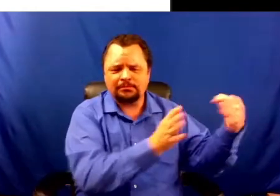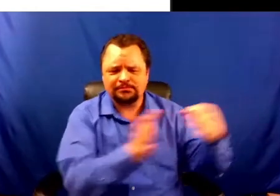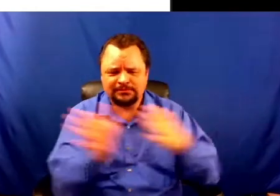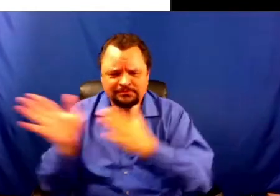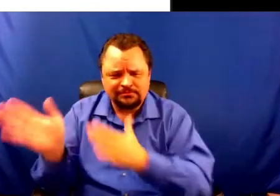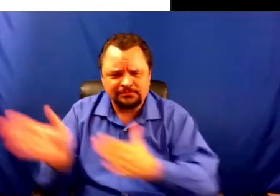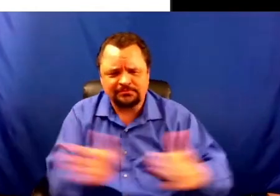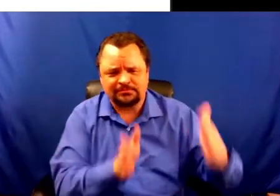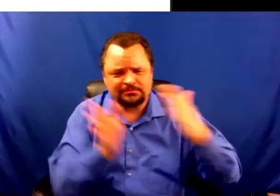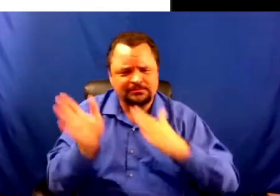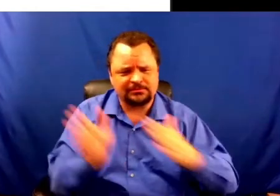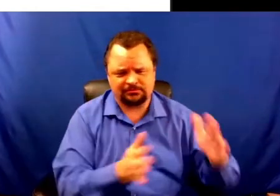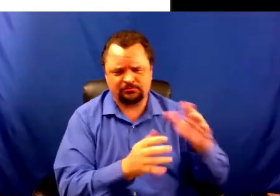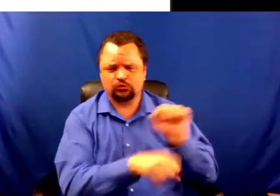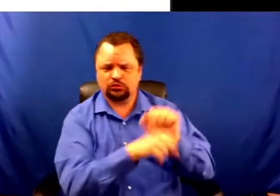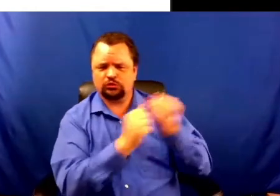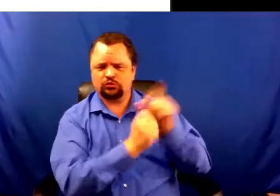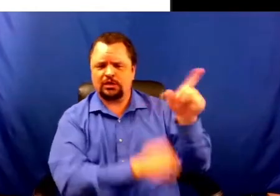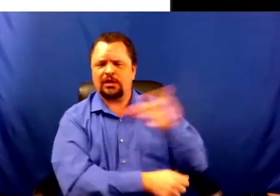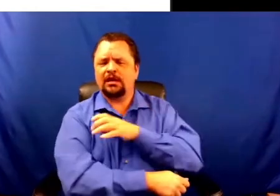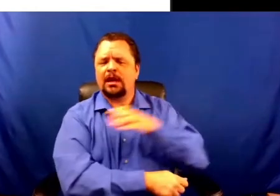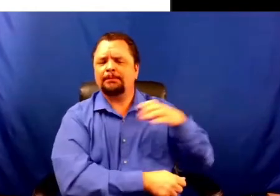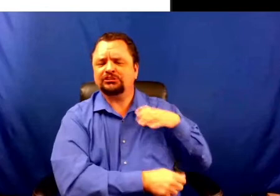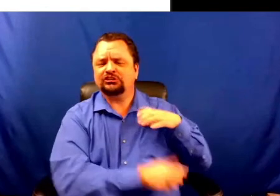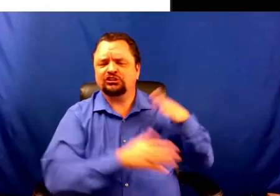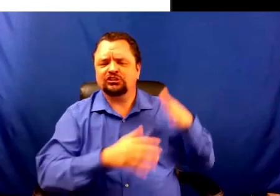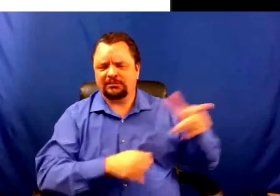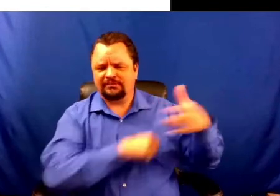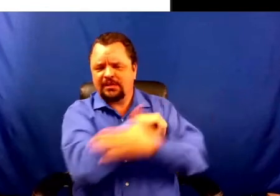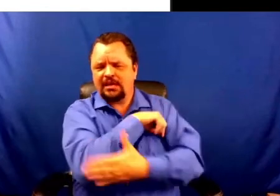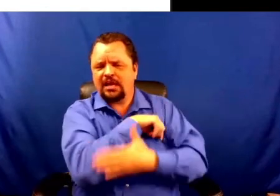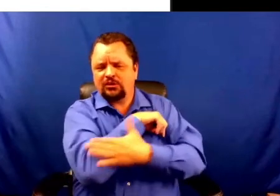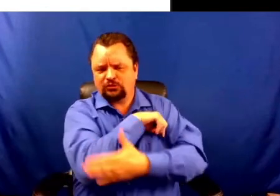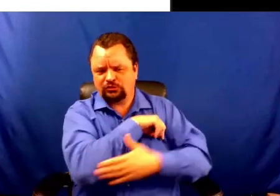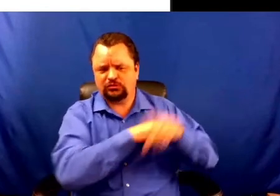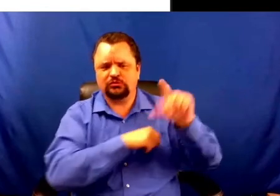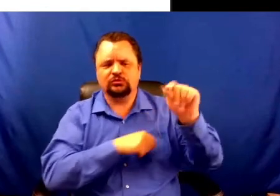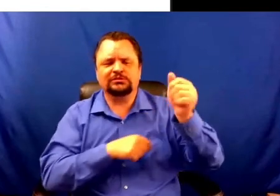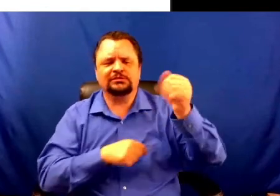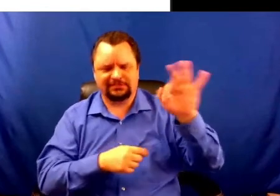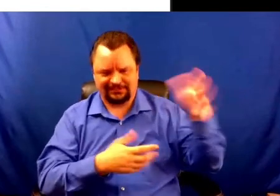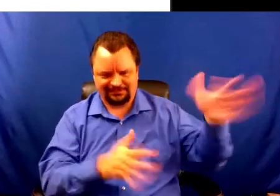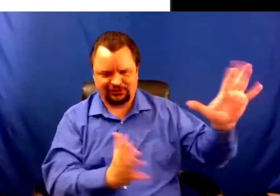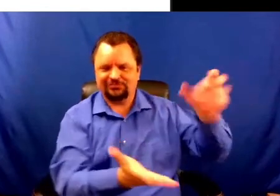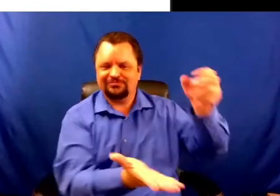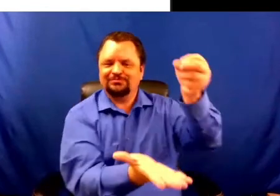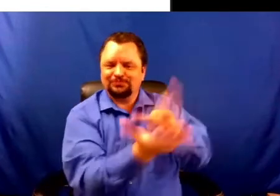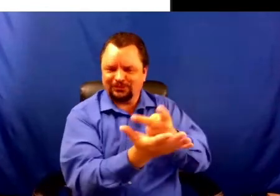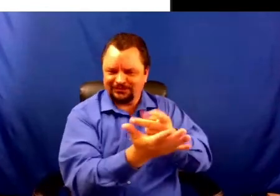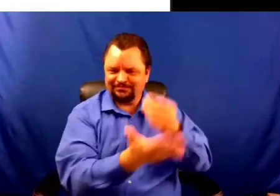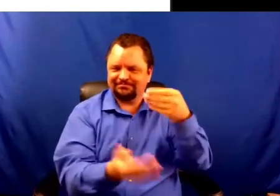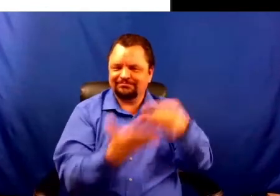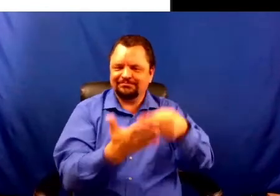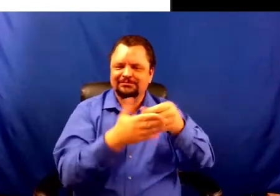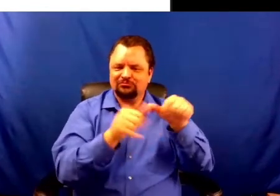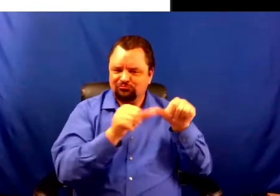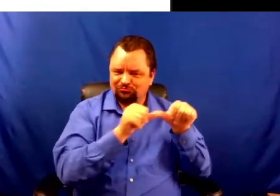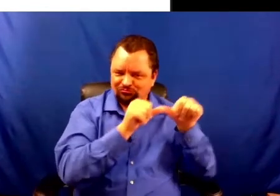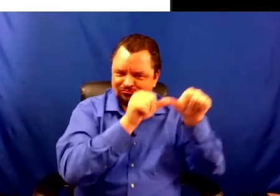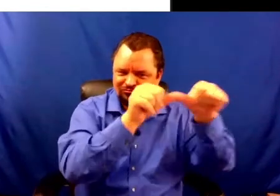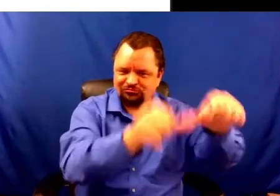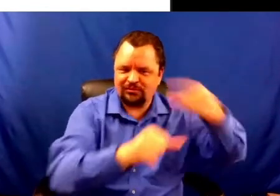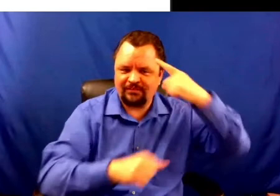In 2019, they did approve $200,000 of ongoing funding for you guys. In 2021, there was an